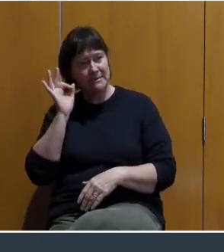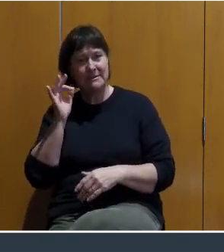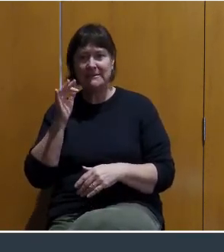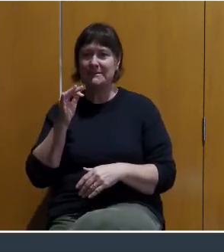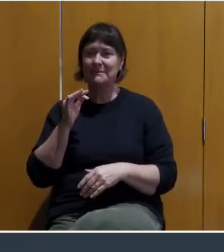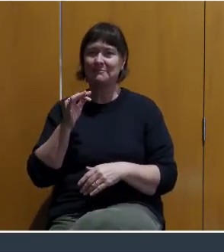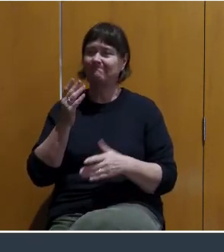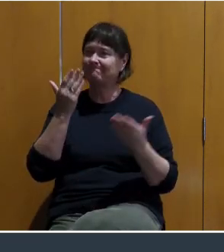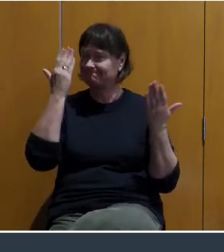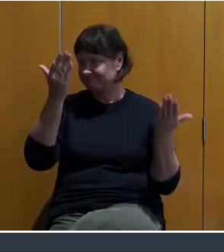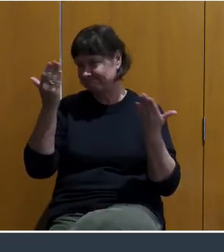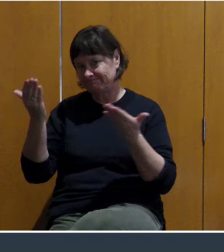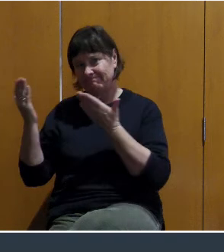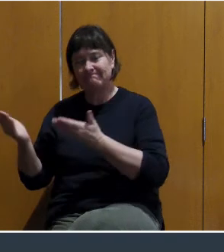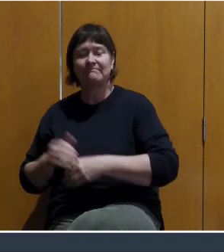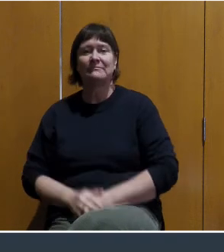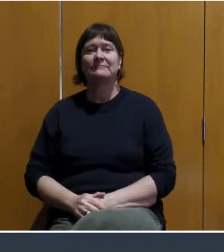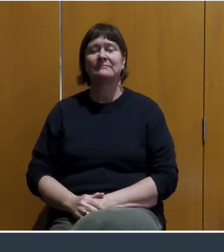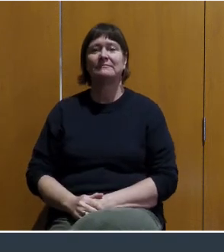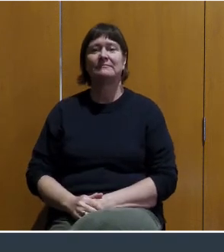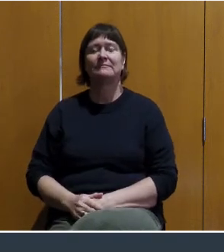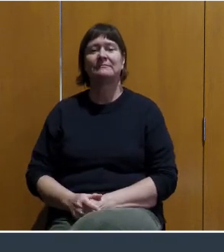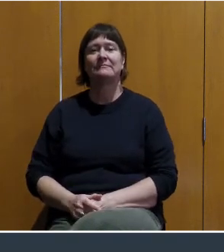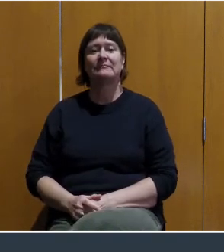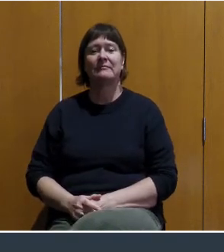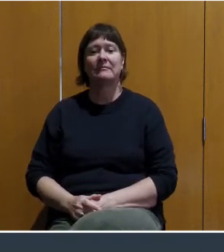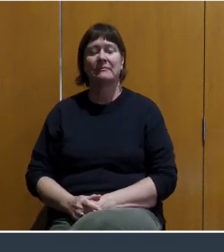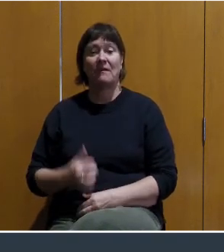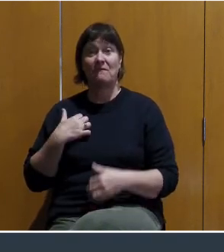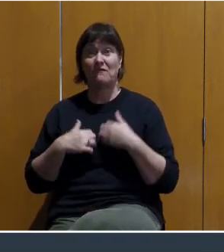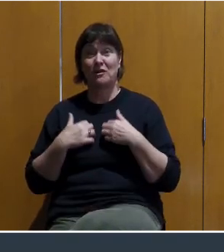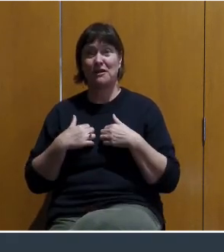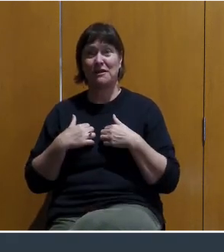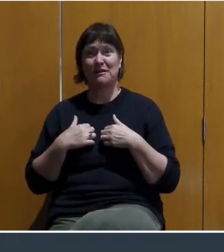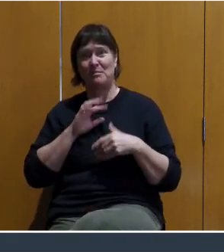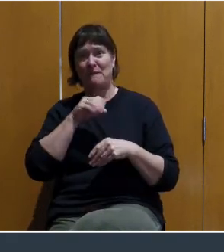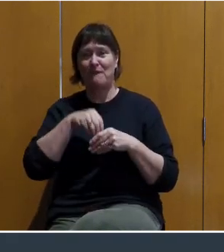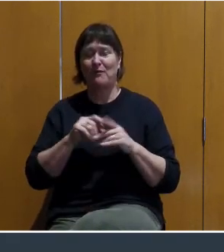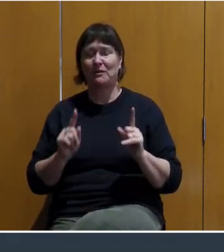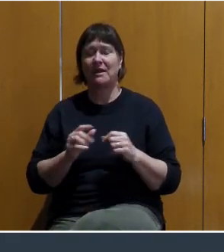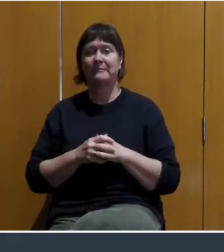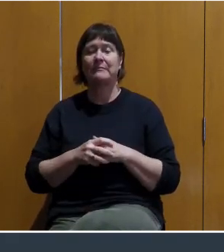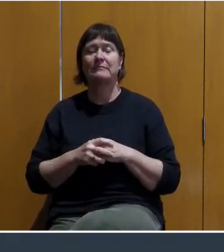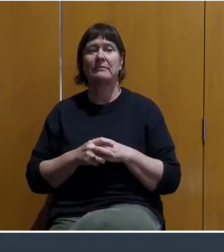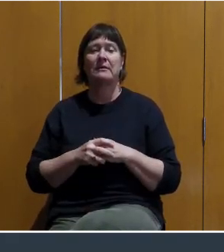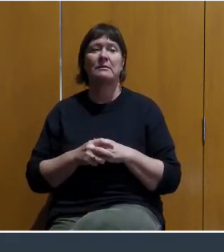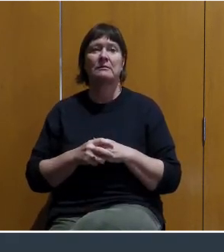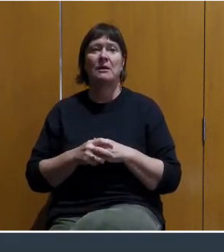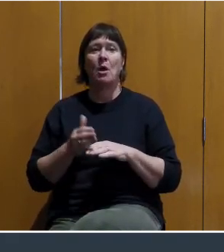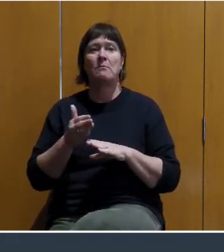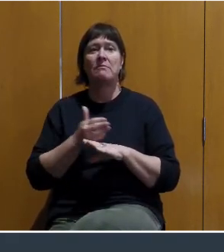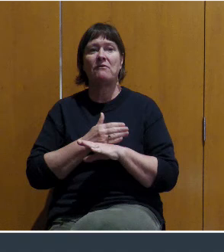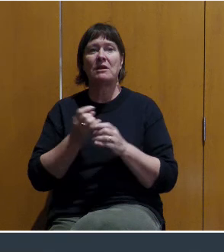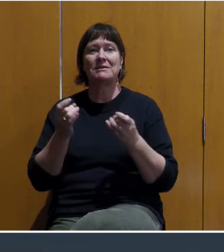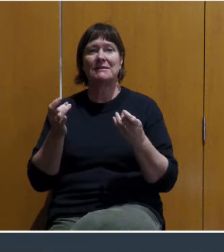guests, and other people that have been speaking throughout the day today. I'm very excited to be a part of this. Before I